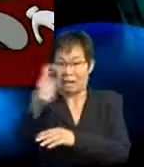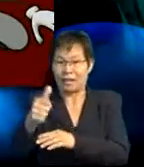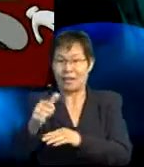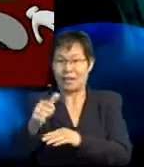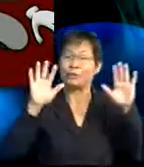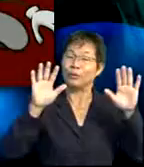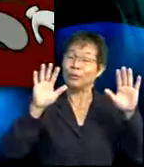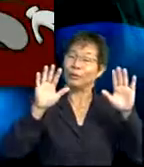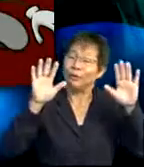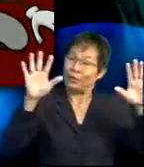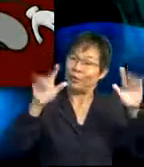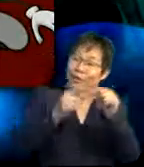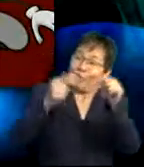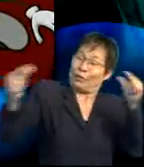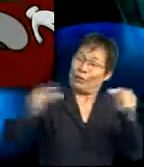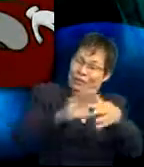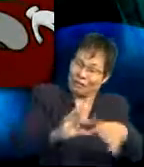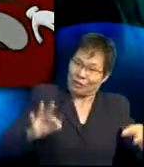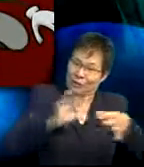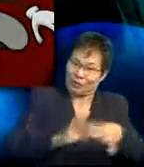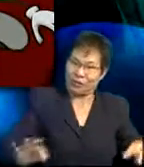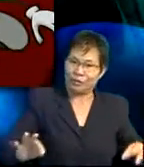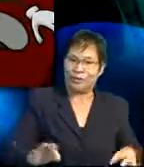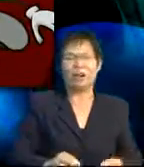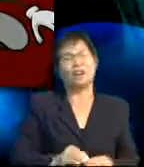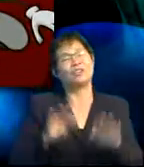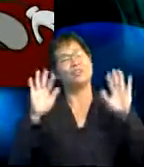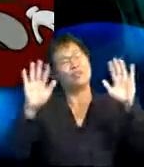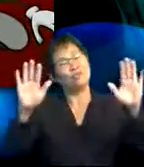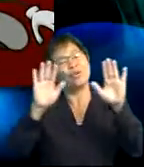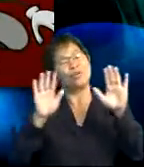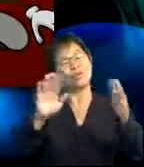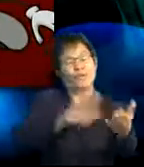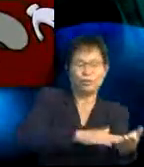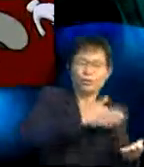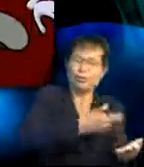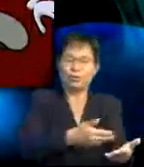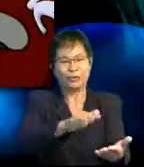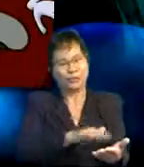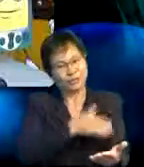Another great story. And a wonderful song.